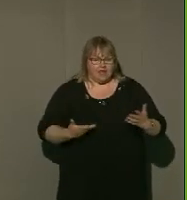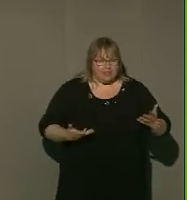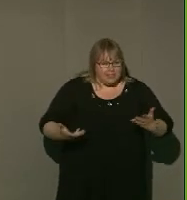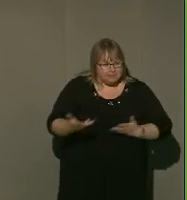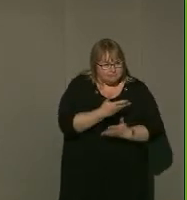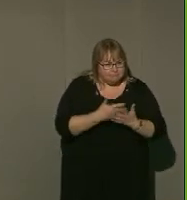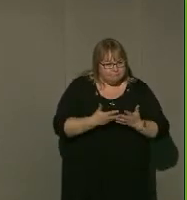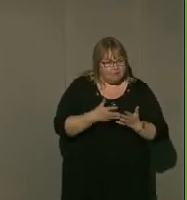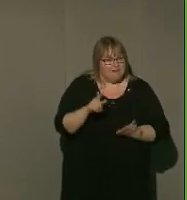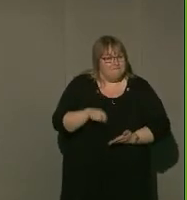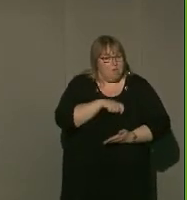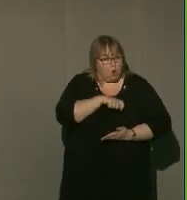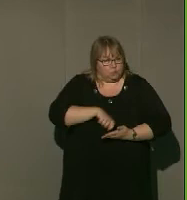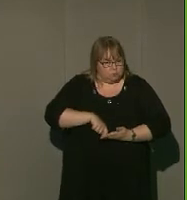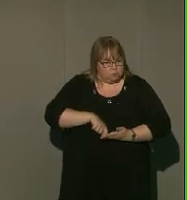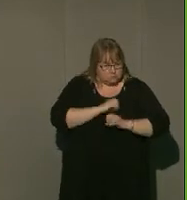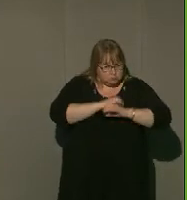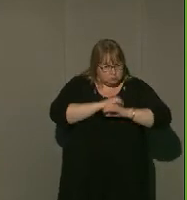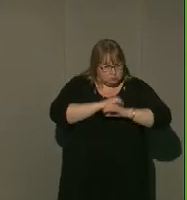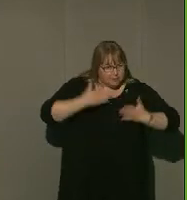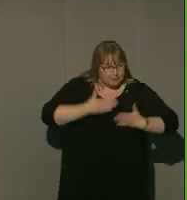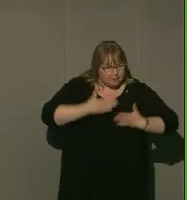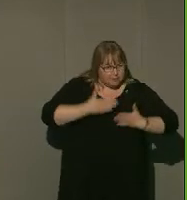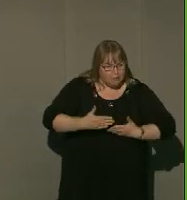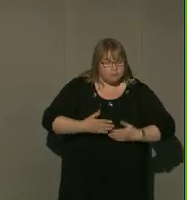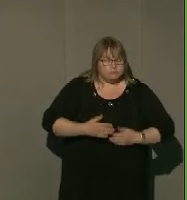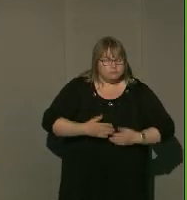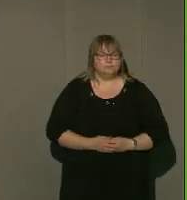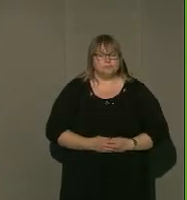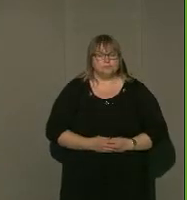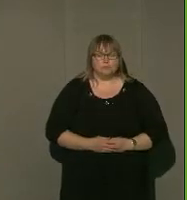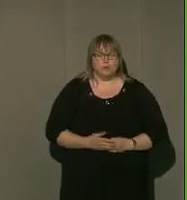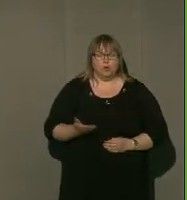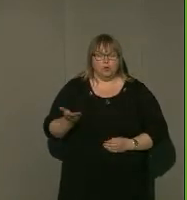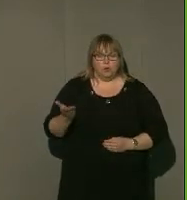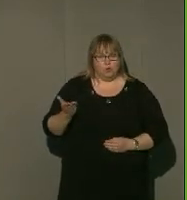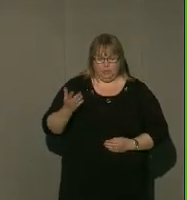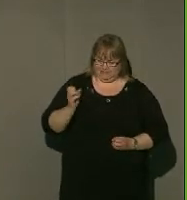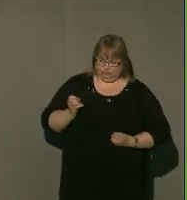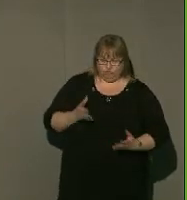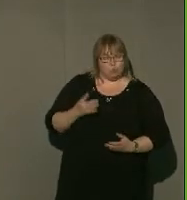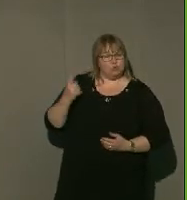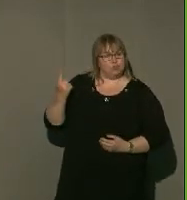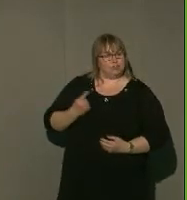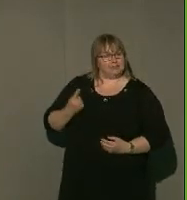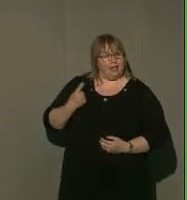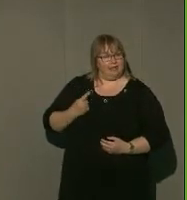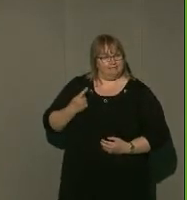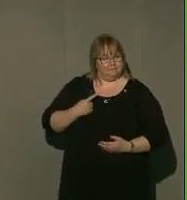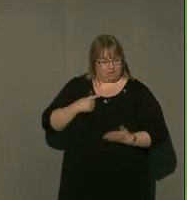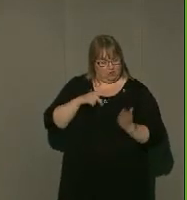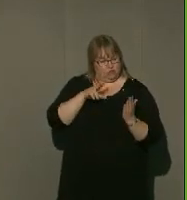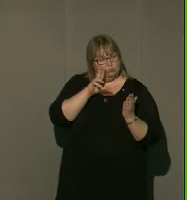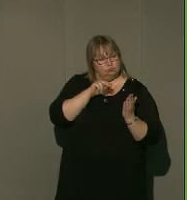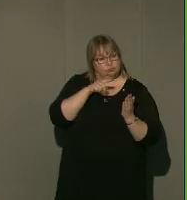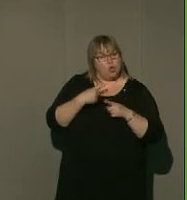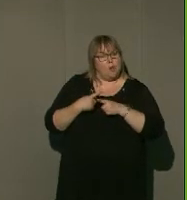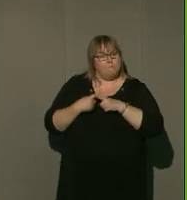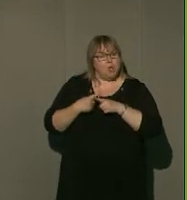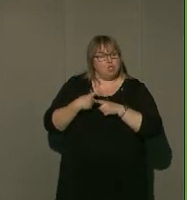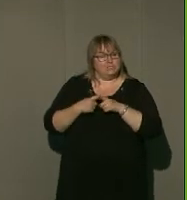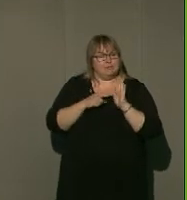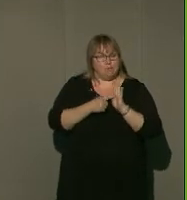motion. I hope that's clear. So, if you would like to introduce yourself and then read the text of the emergency motion.